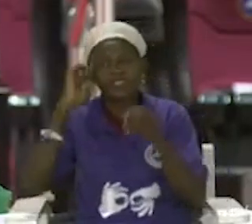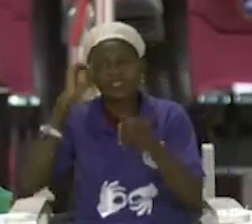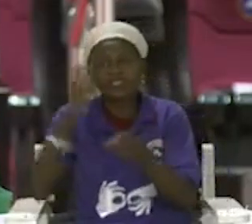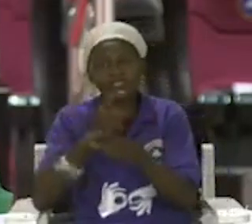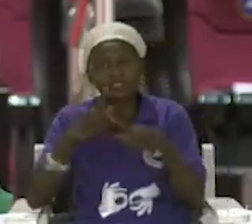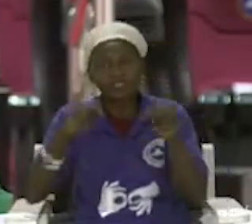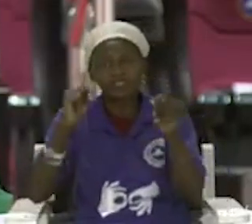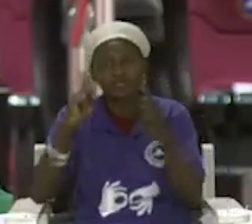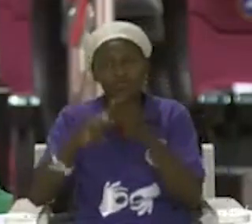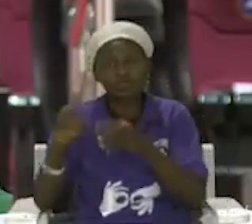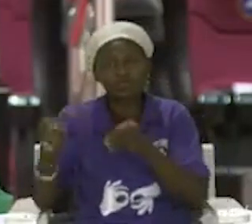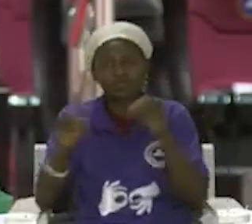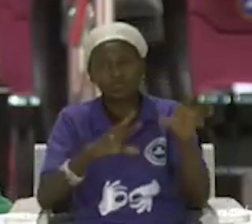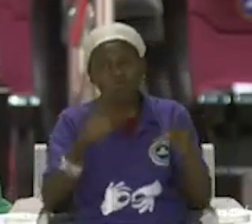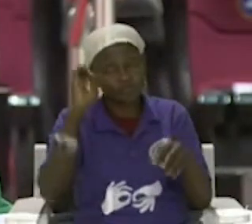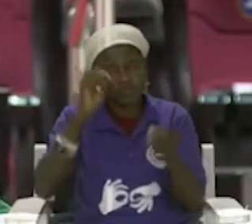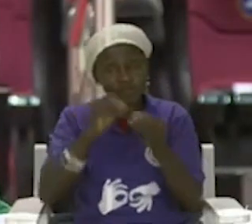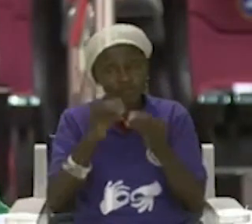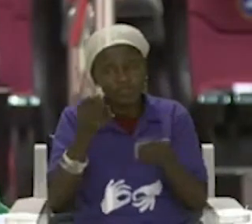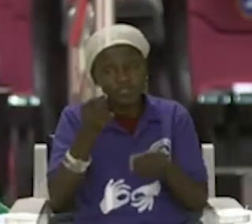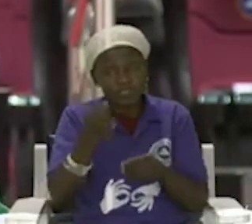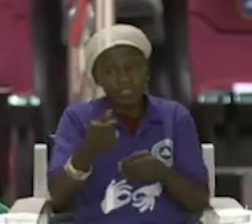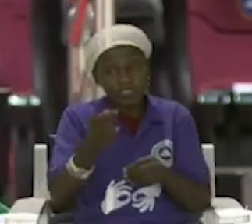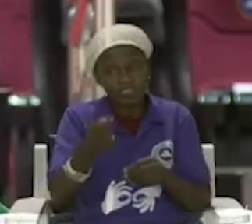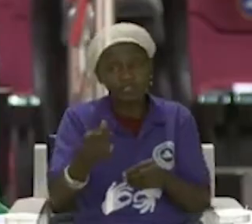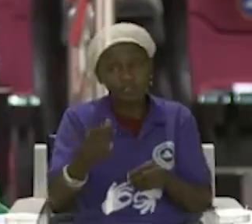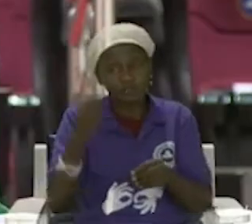put my own little thoughts together.